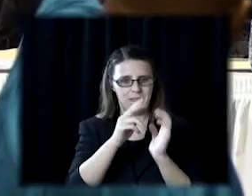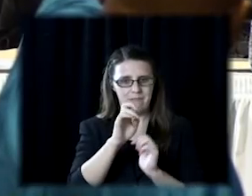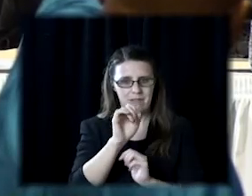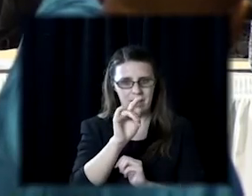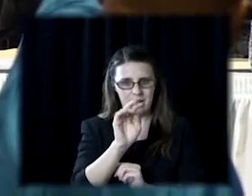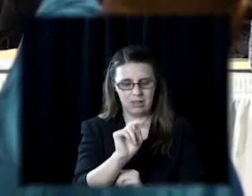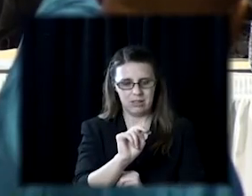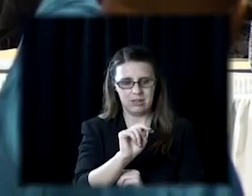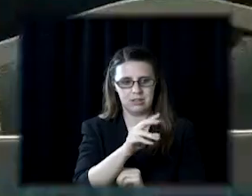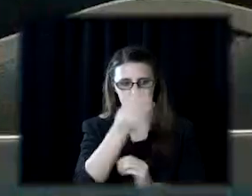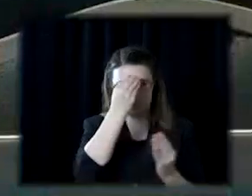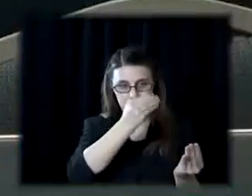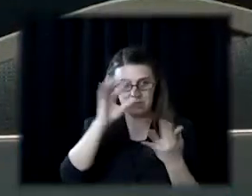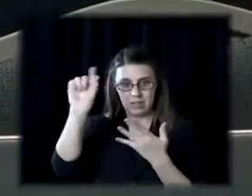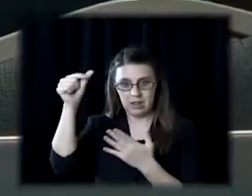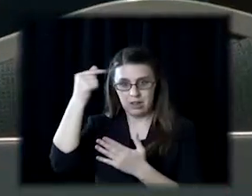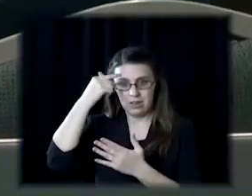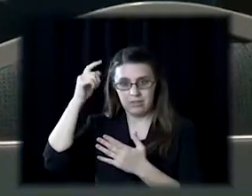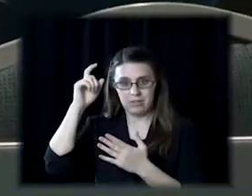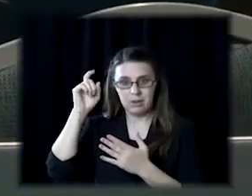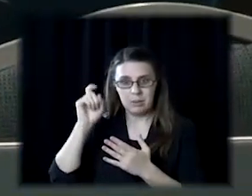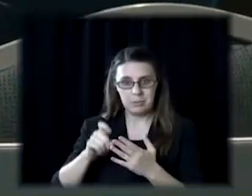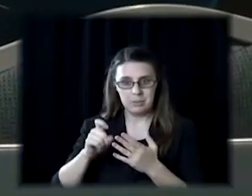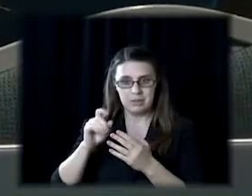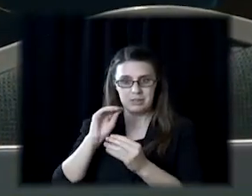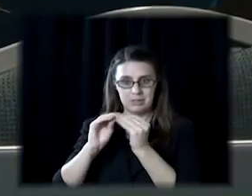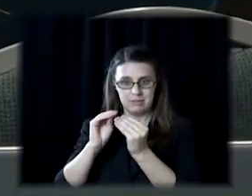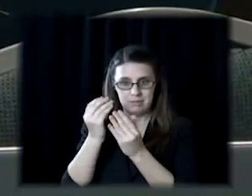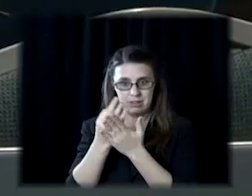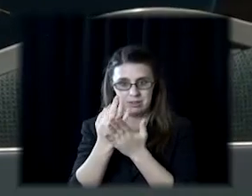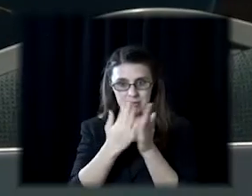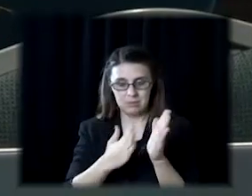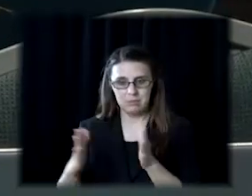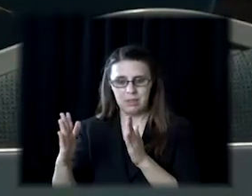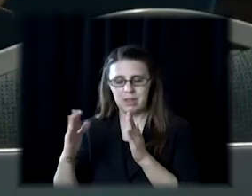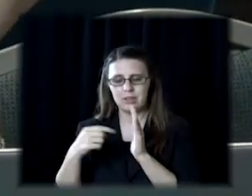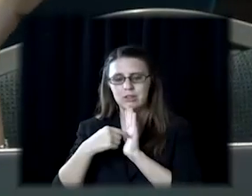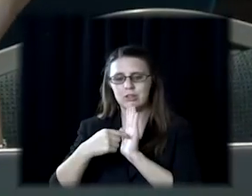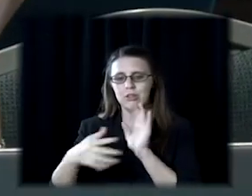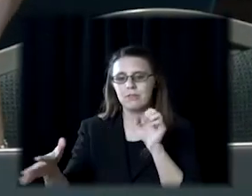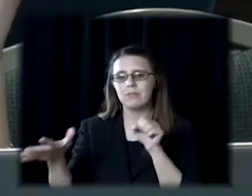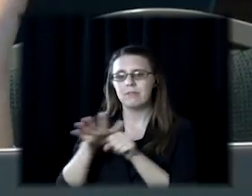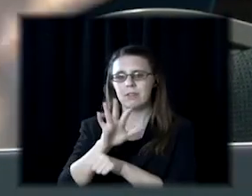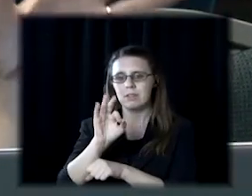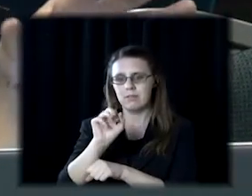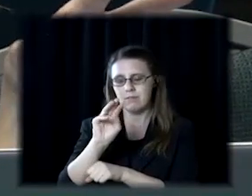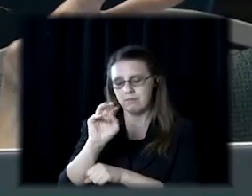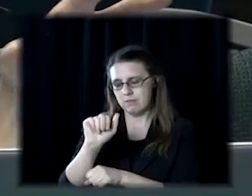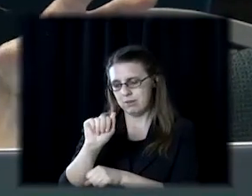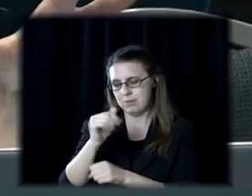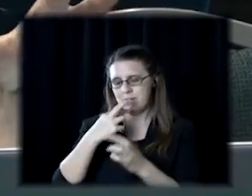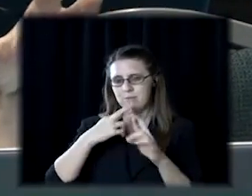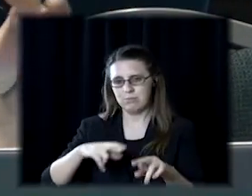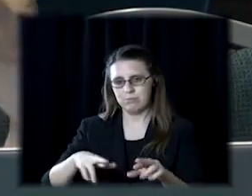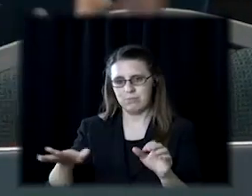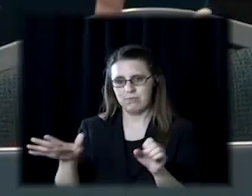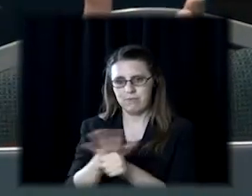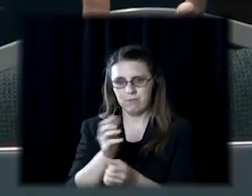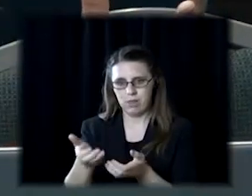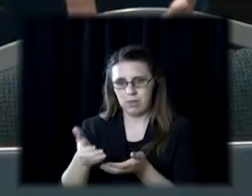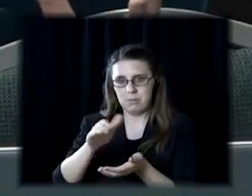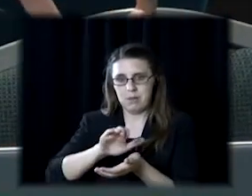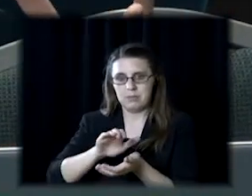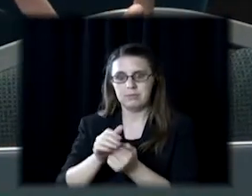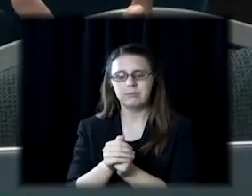to revise the proposed plan to reflect the full amount of fund that FEMA reports. I want to know how you